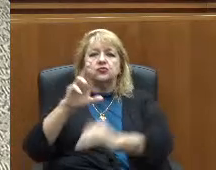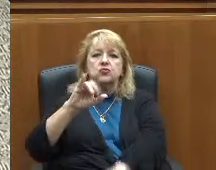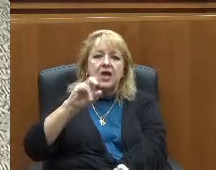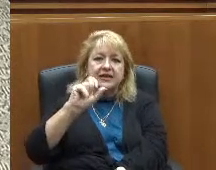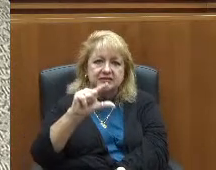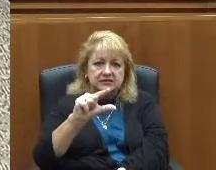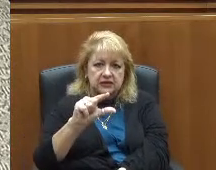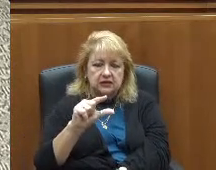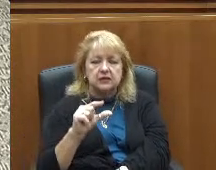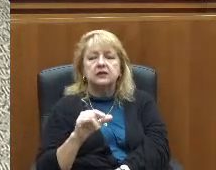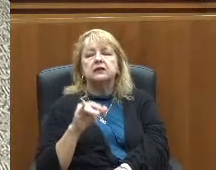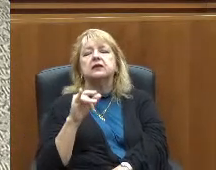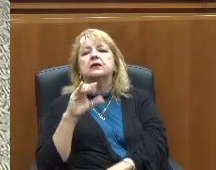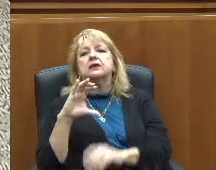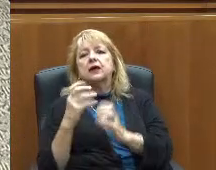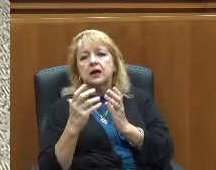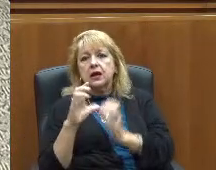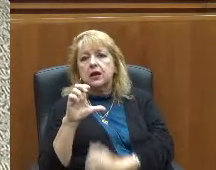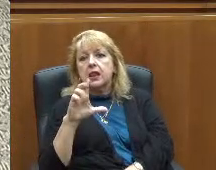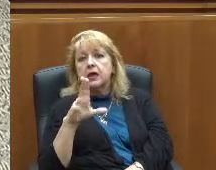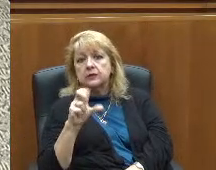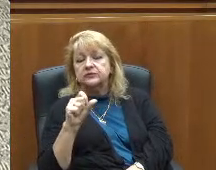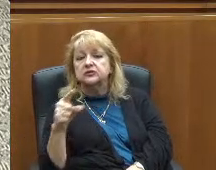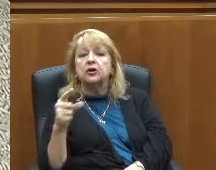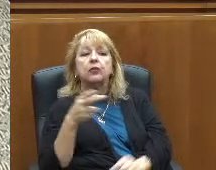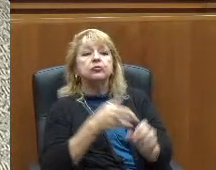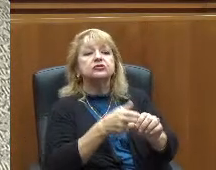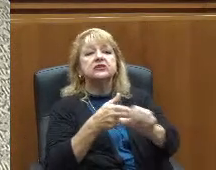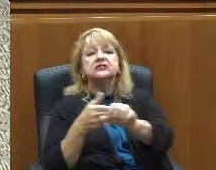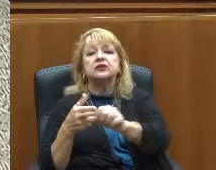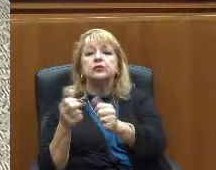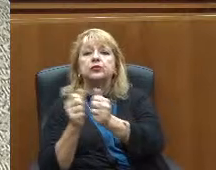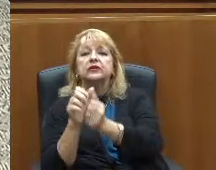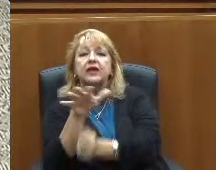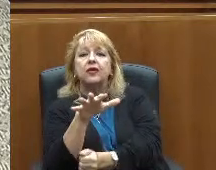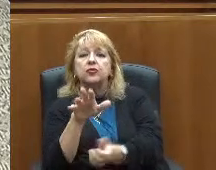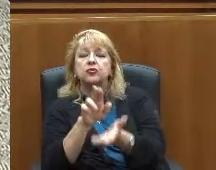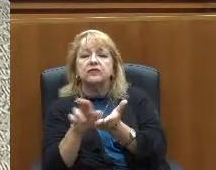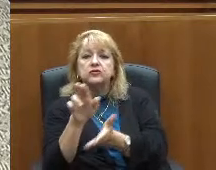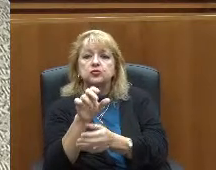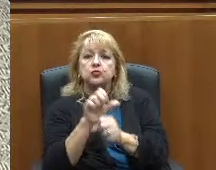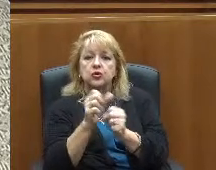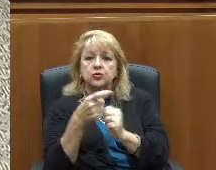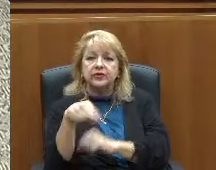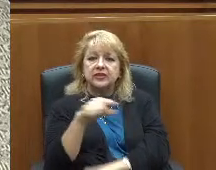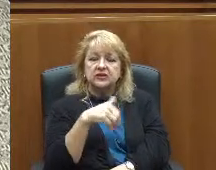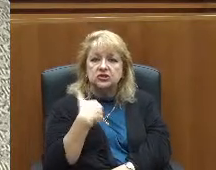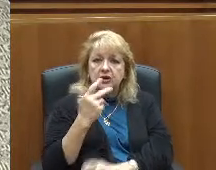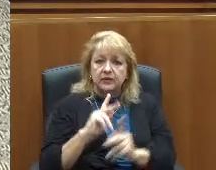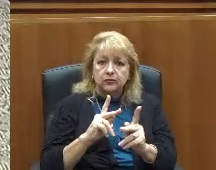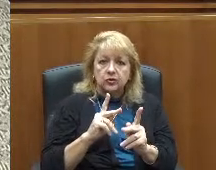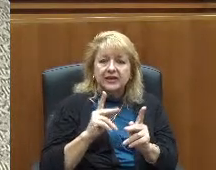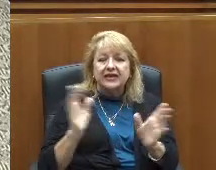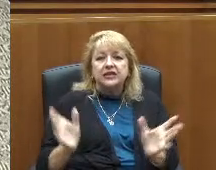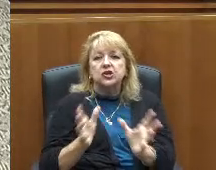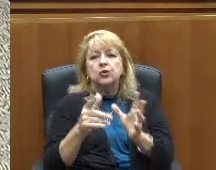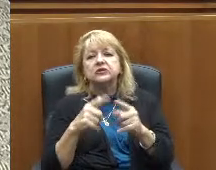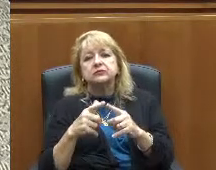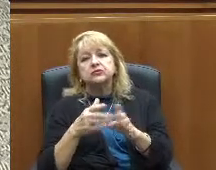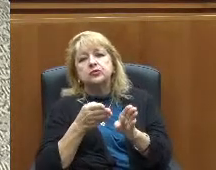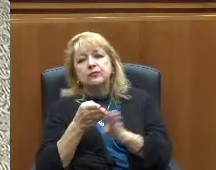are participating with our area universities to work with these young people and encourage them to major in